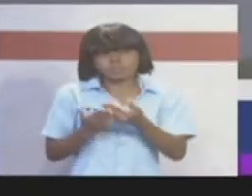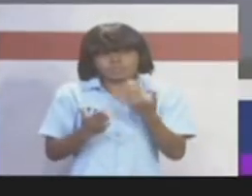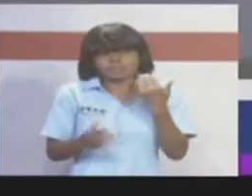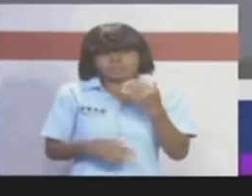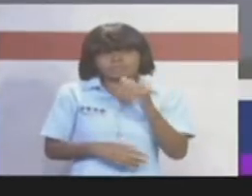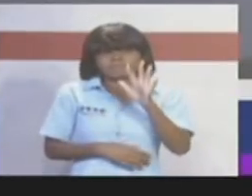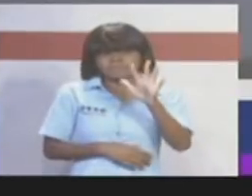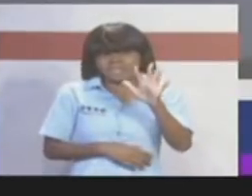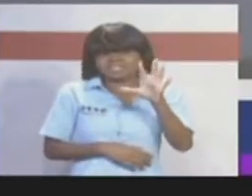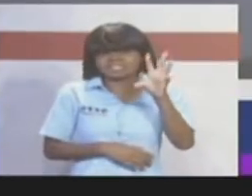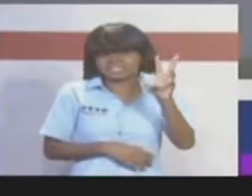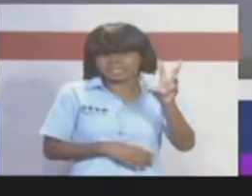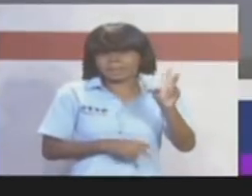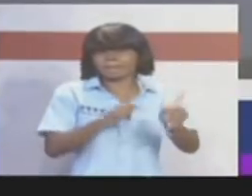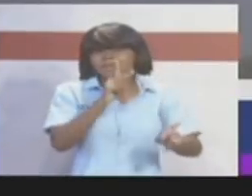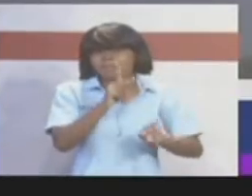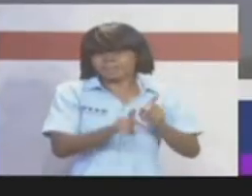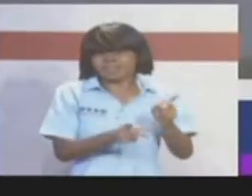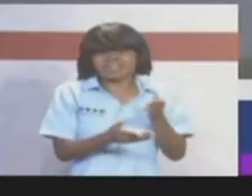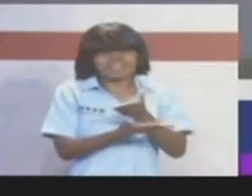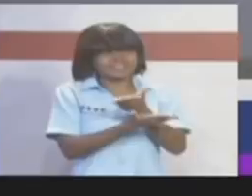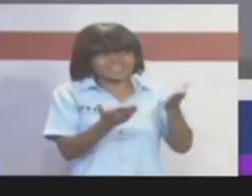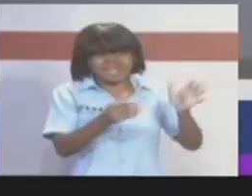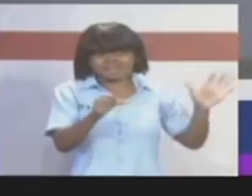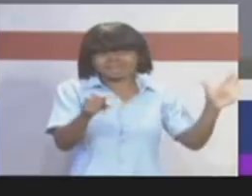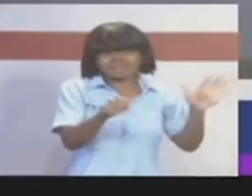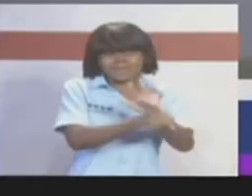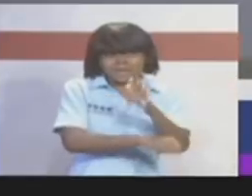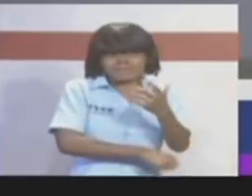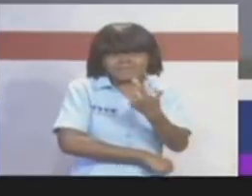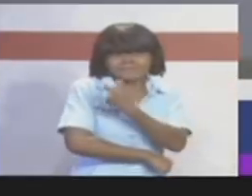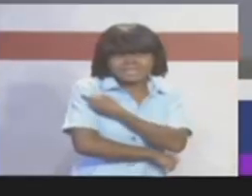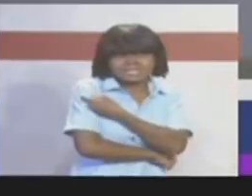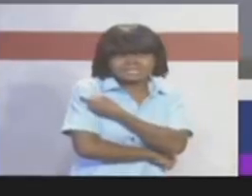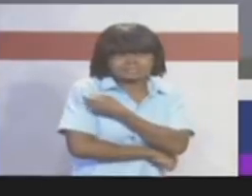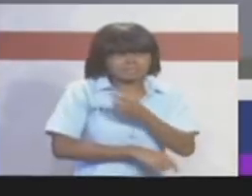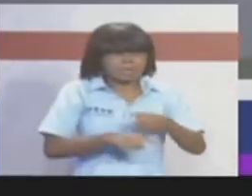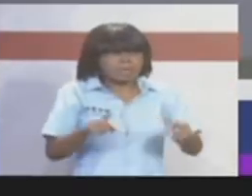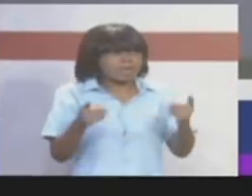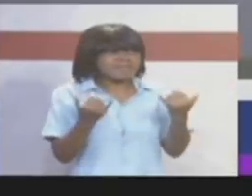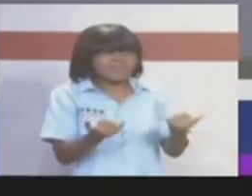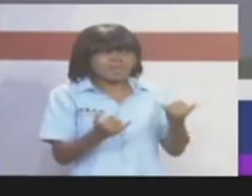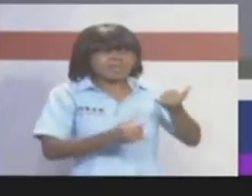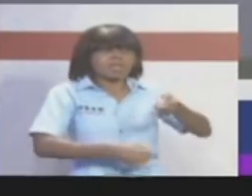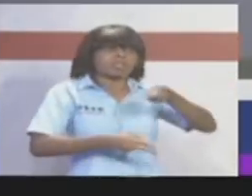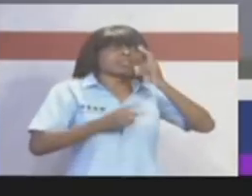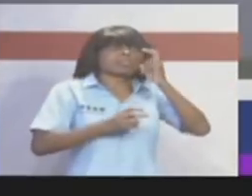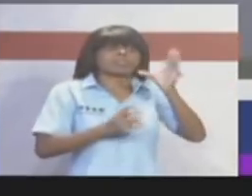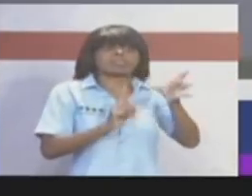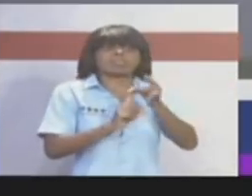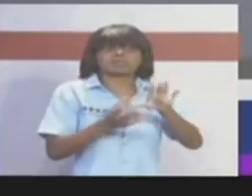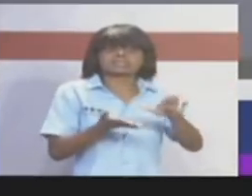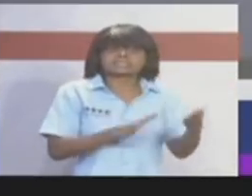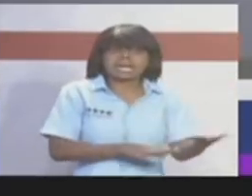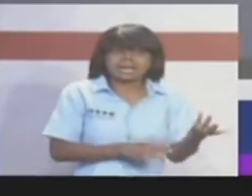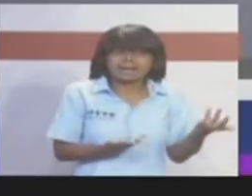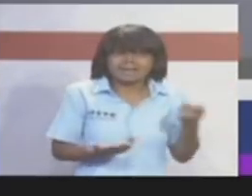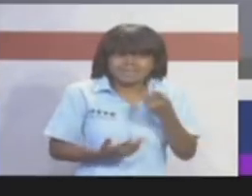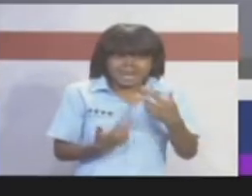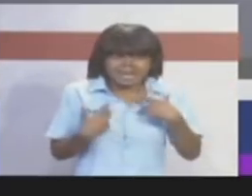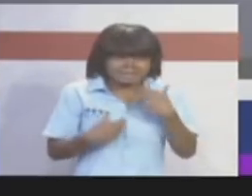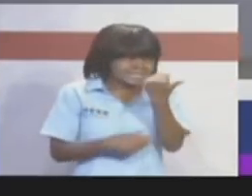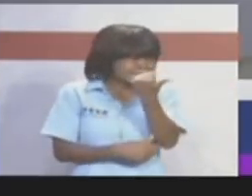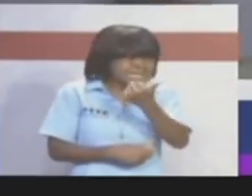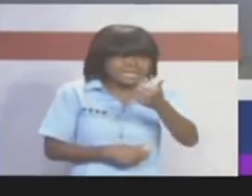fully vaccinated and unfortunately succumbed to COVID-19, do you all have any data on